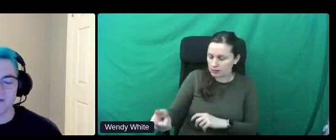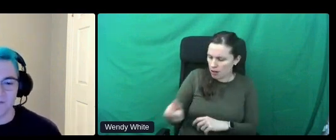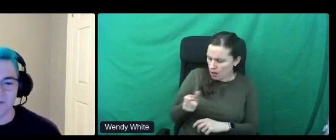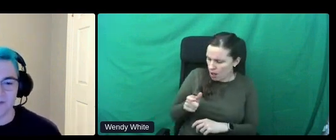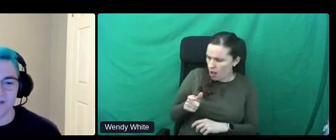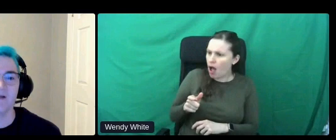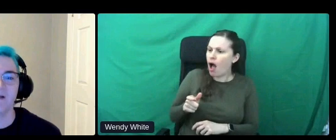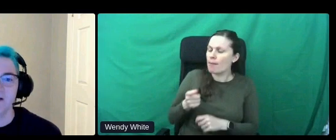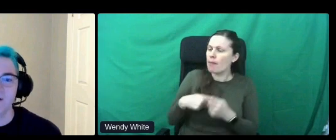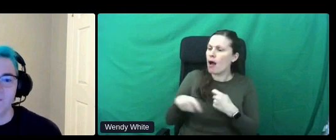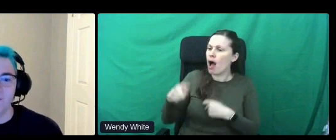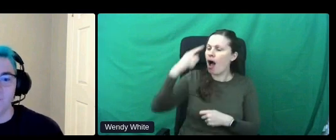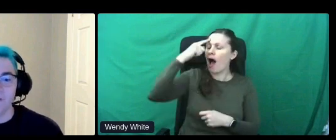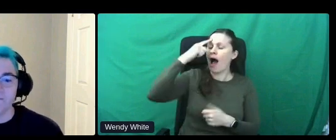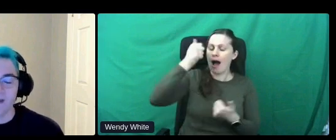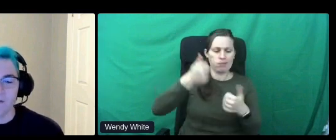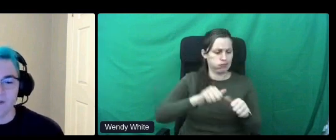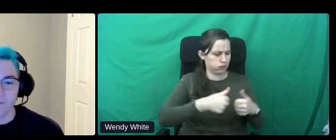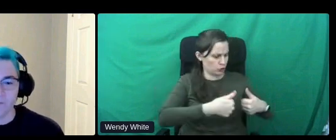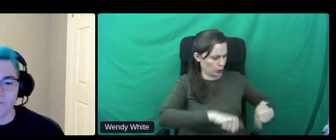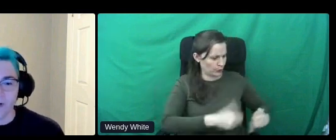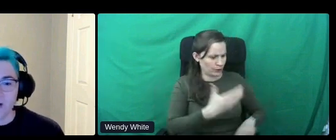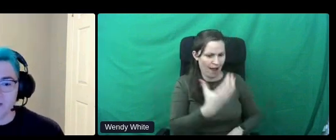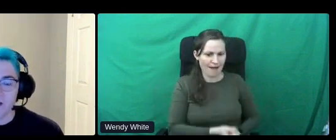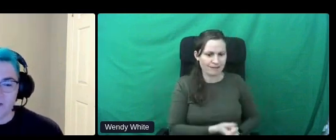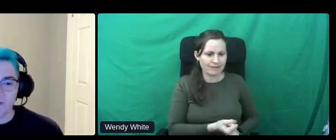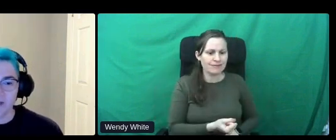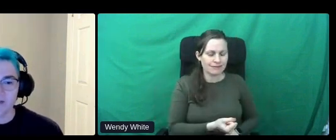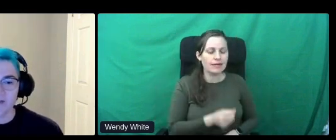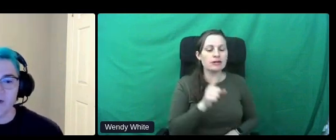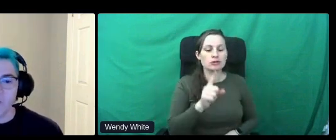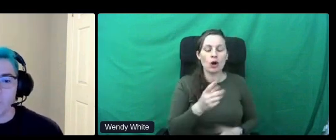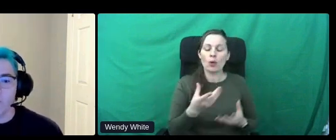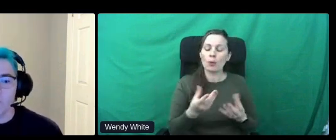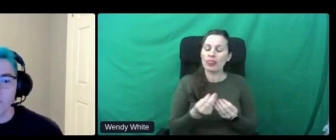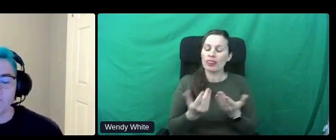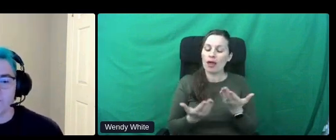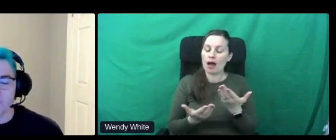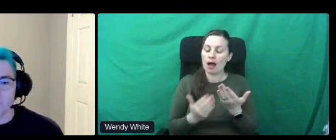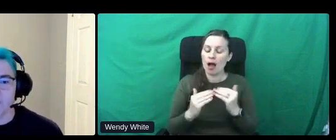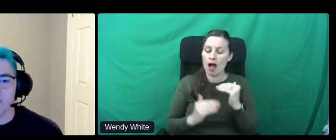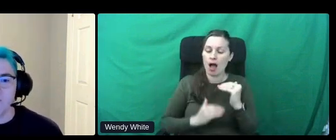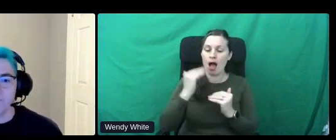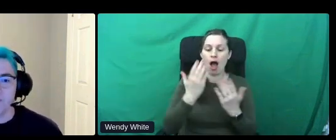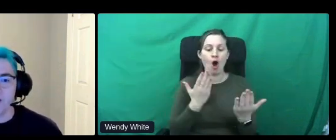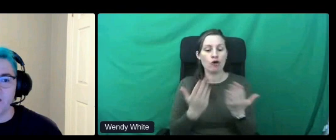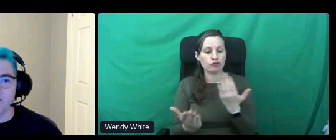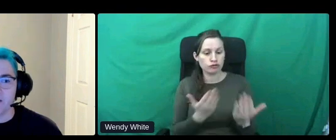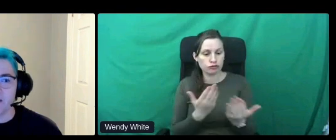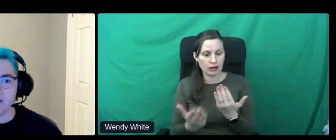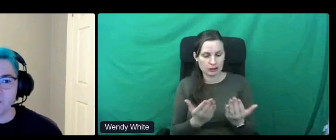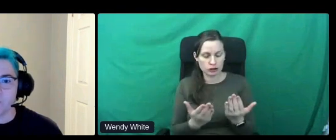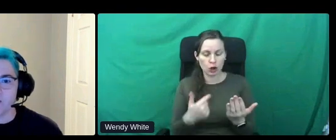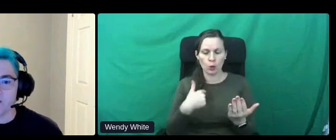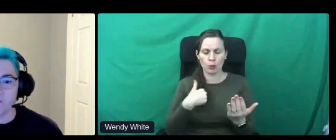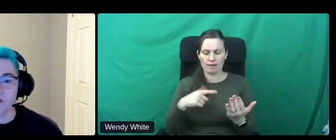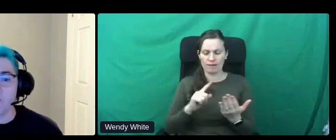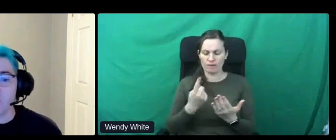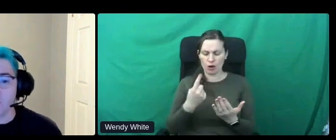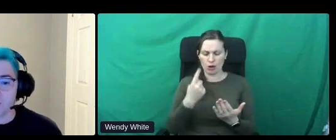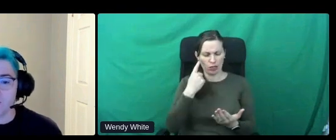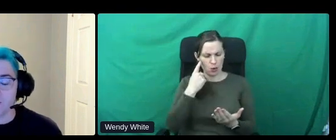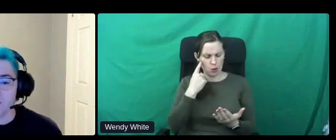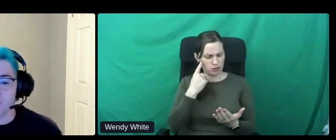the solution. We found that for high contrast, we went from not thinking that we could do